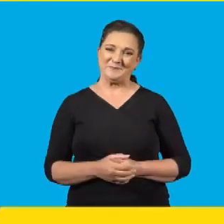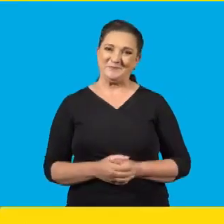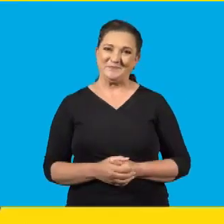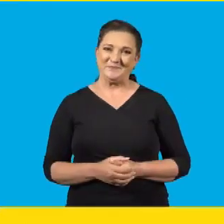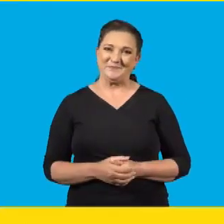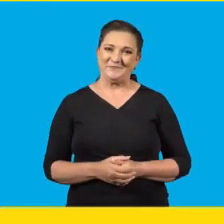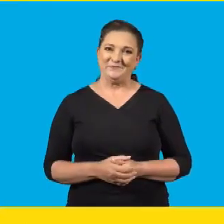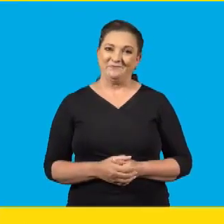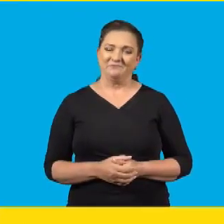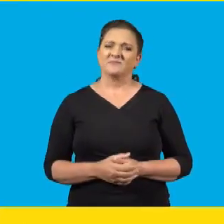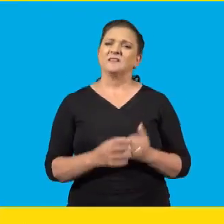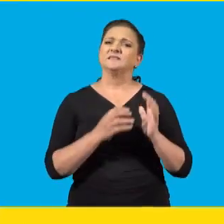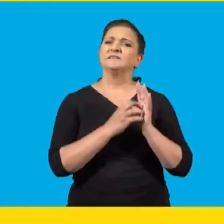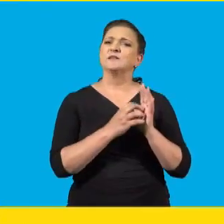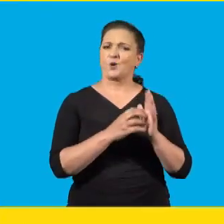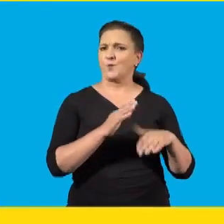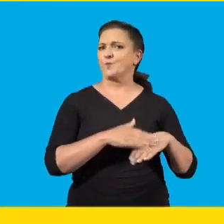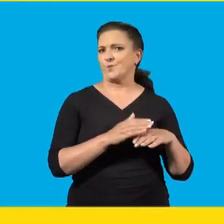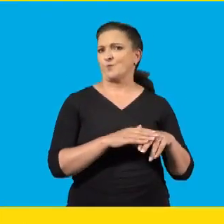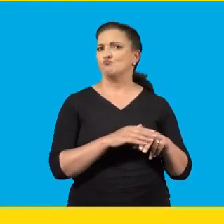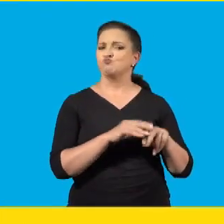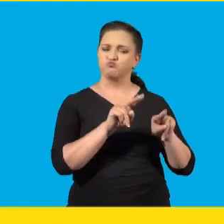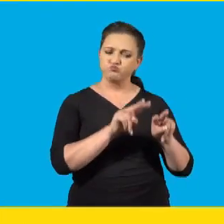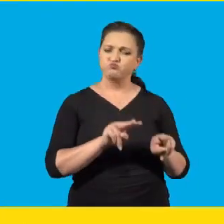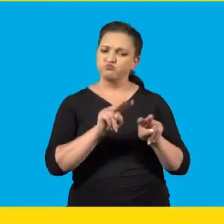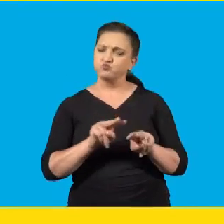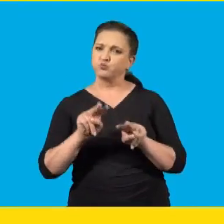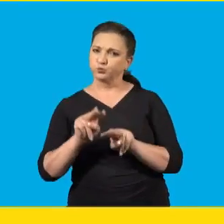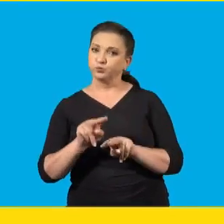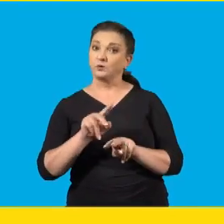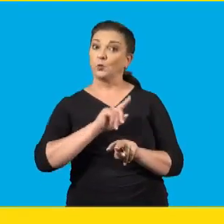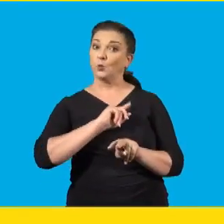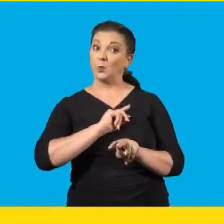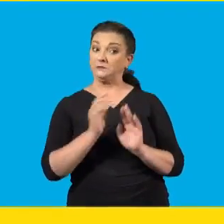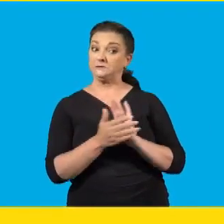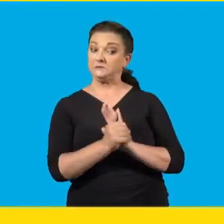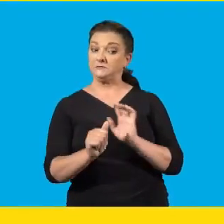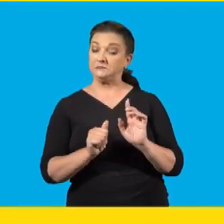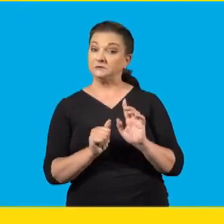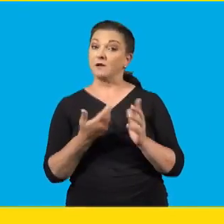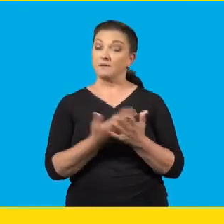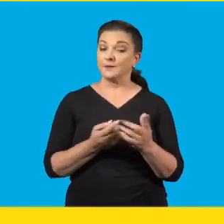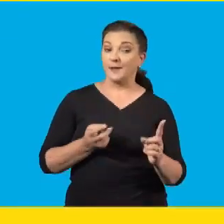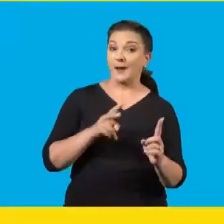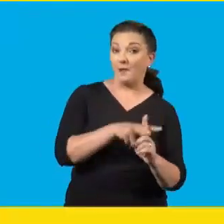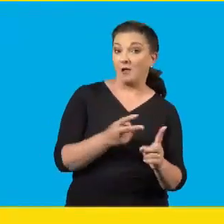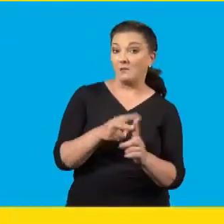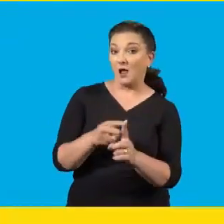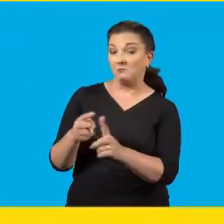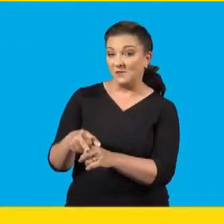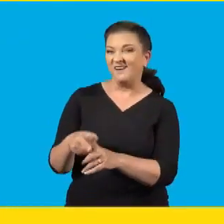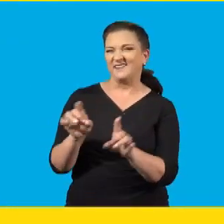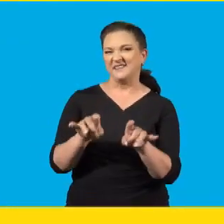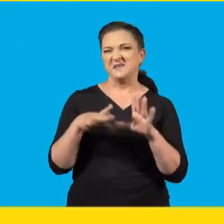Welcome back. Now let's look at more examples to help you apply your skills and exam techniques